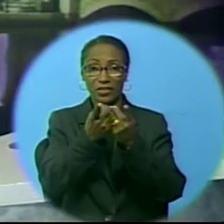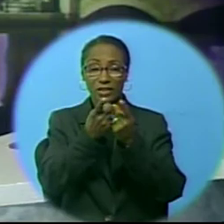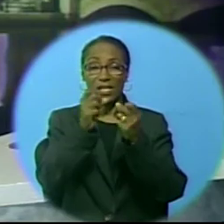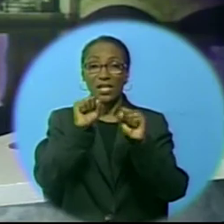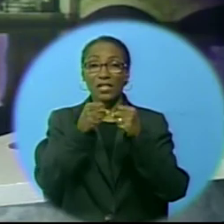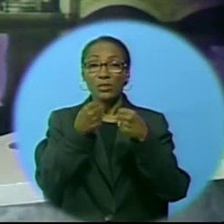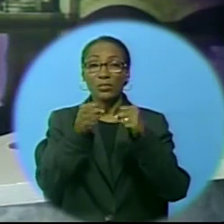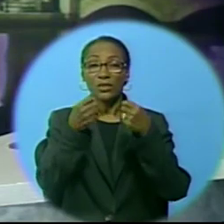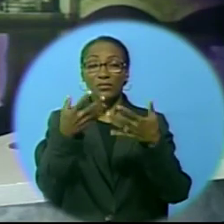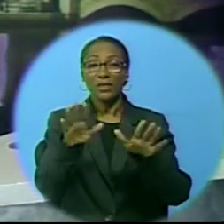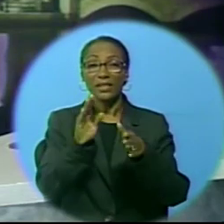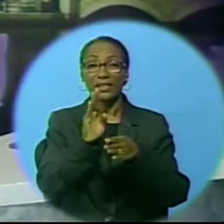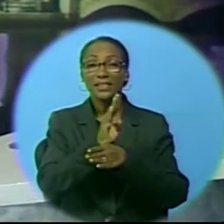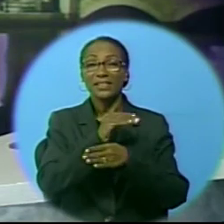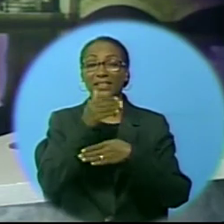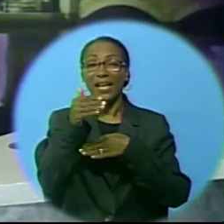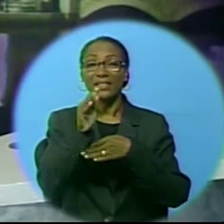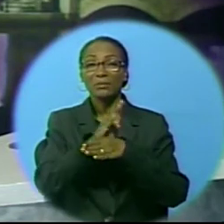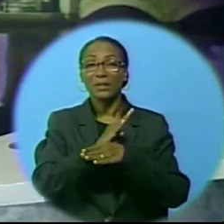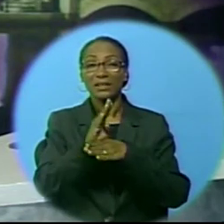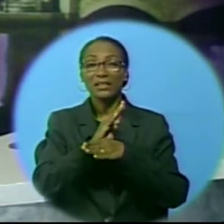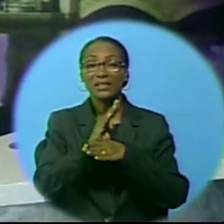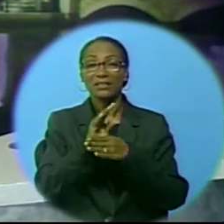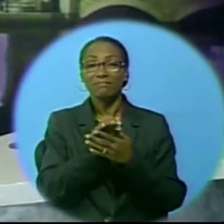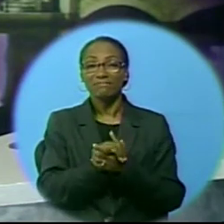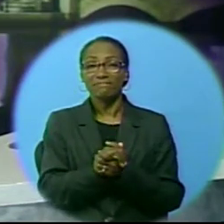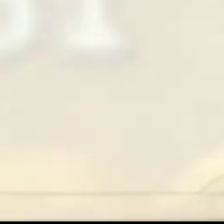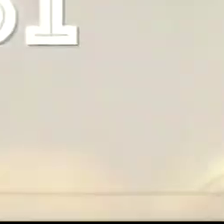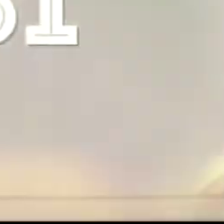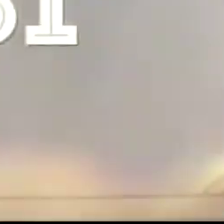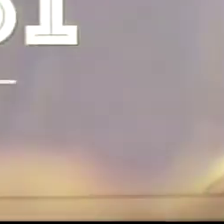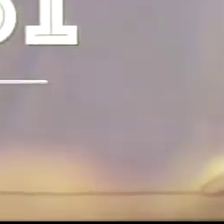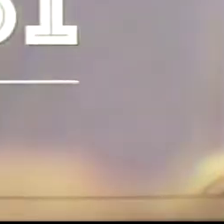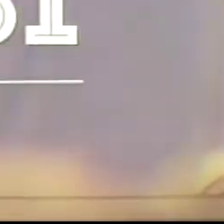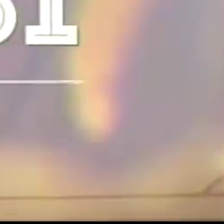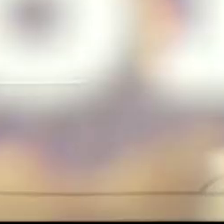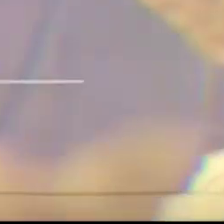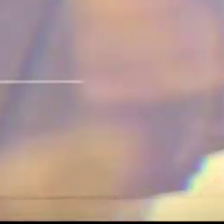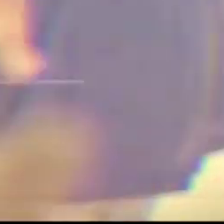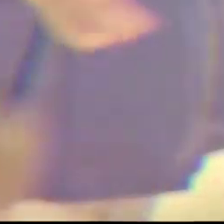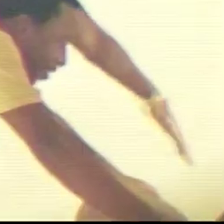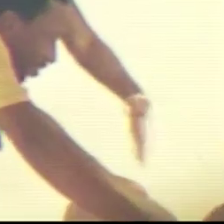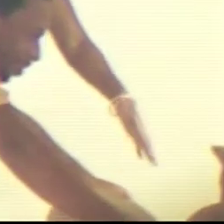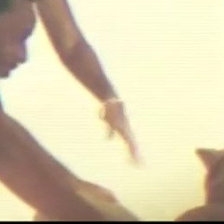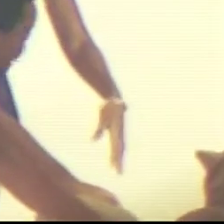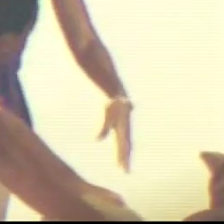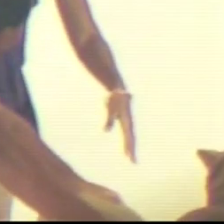sports. Coming up next, the Business Report.